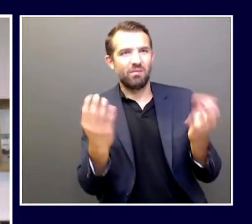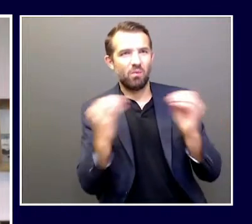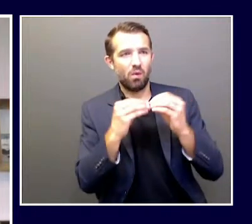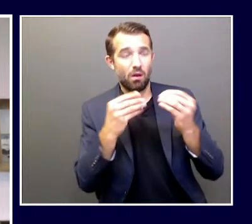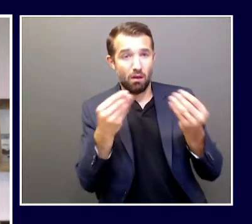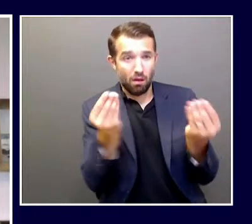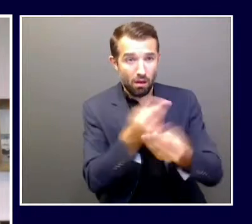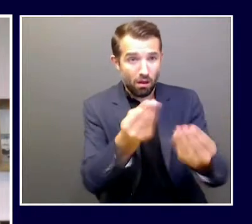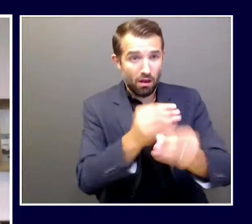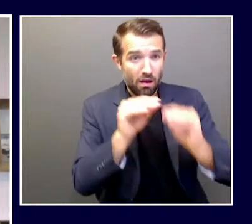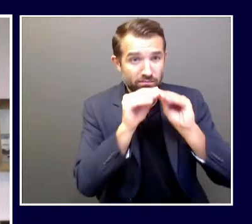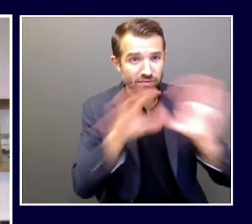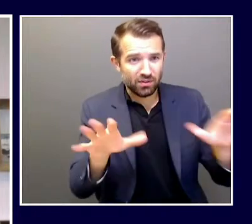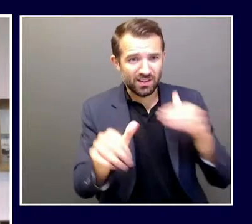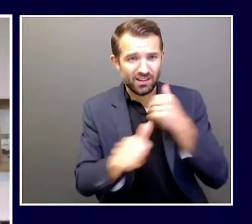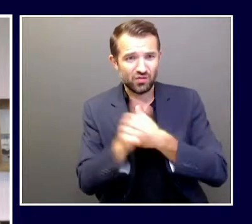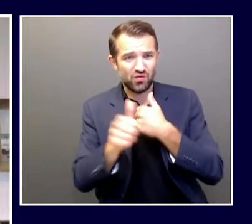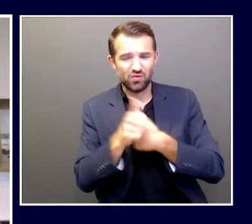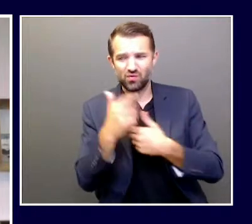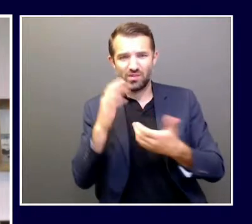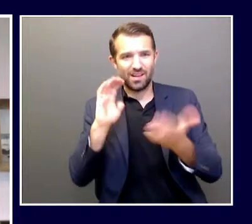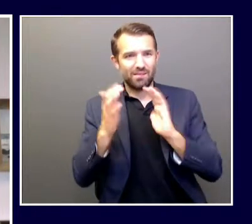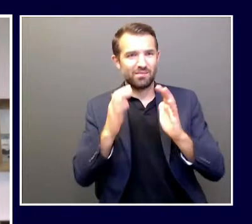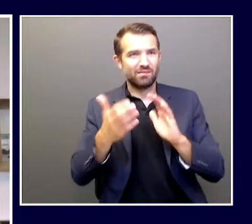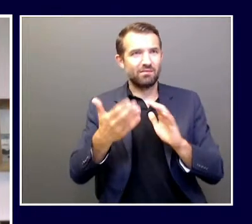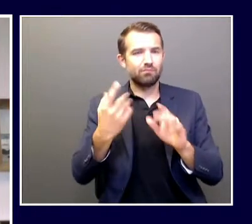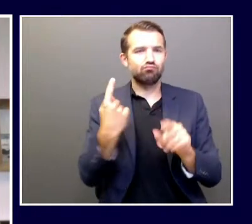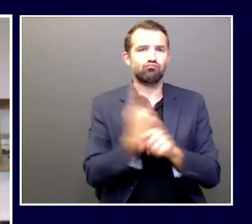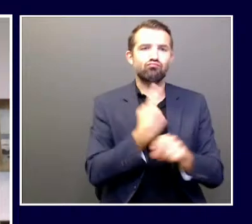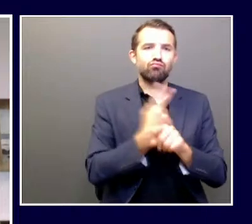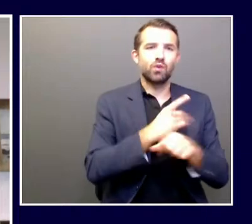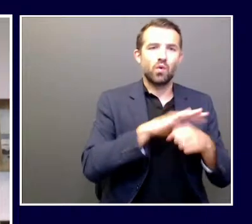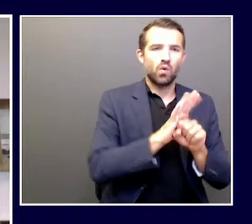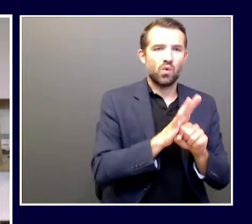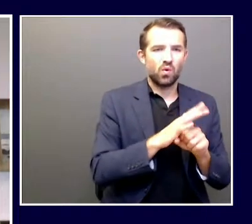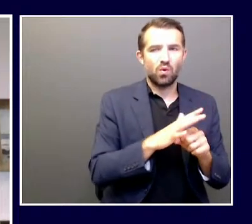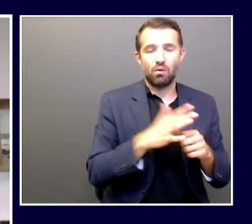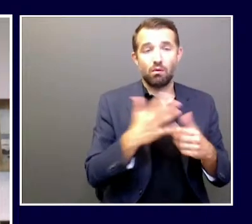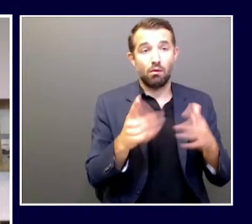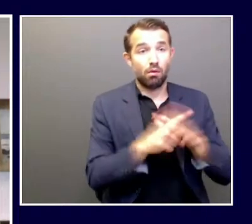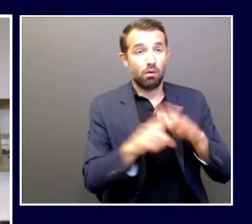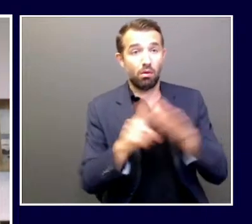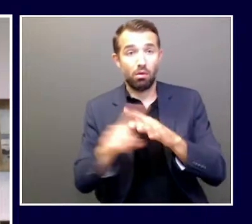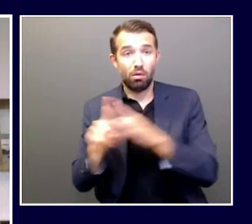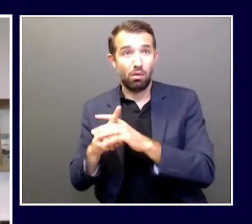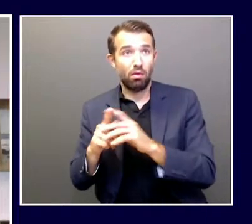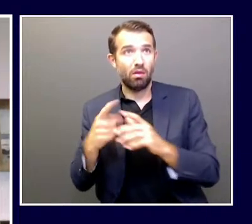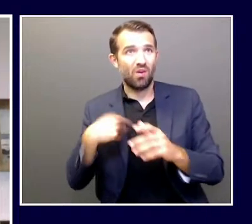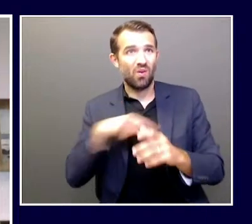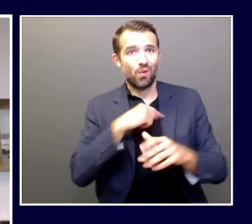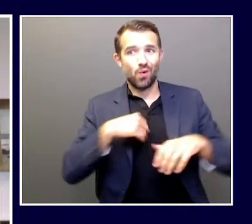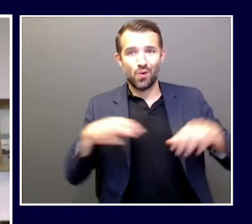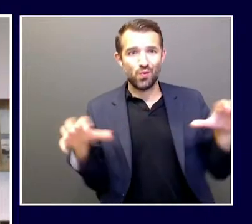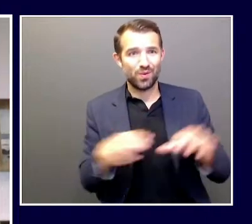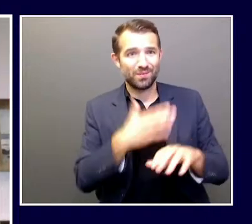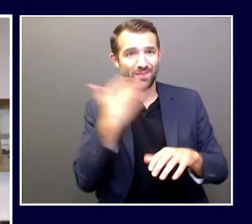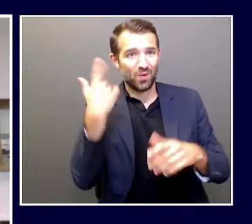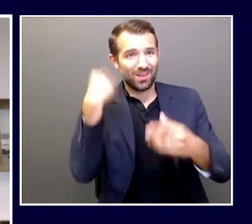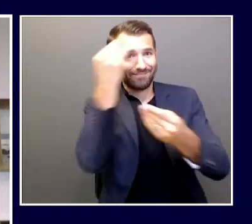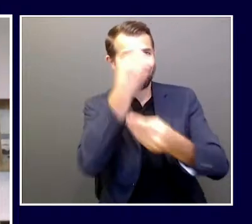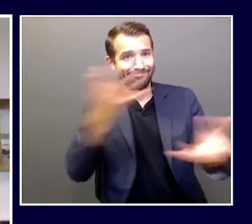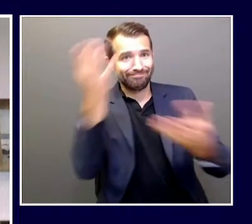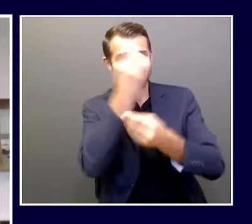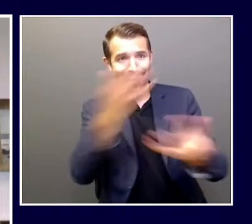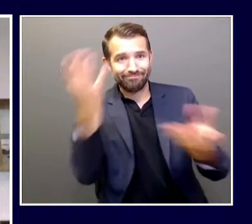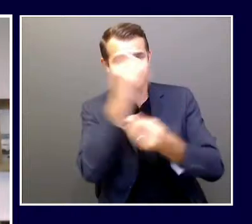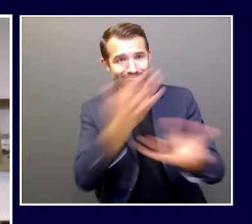before. We're going to do our best to keep folks updated with the latest scientific evidence. But wouldn't be a Maine CDC briefing if I